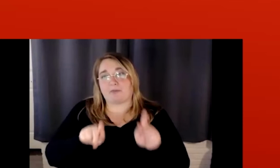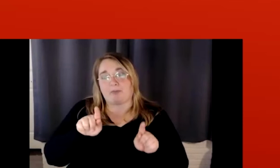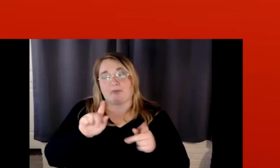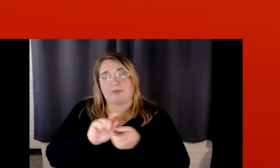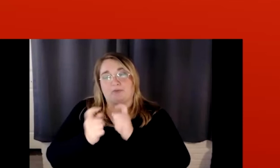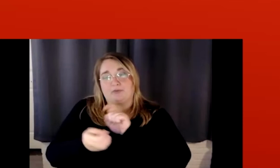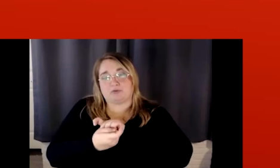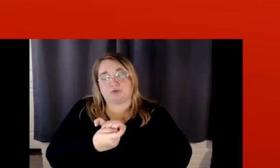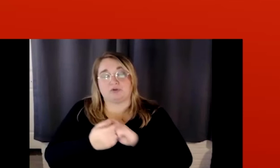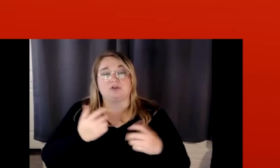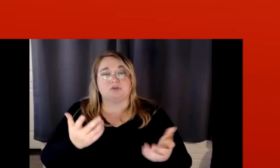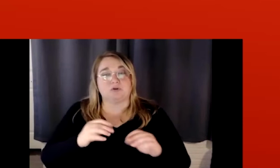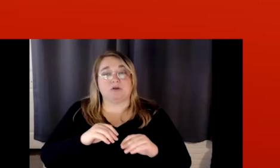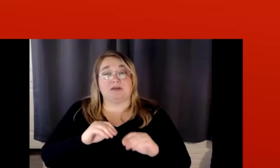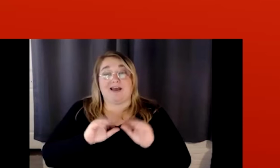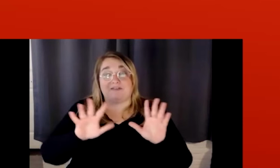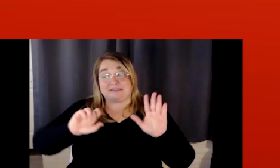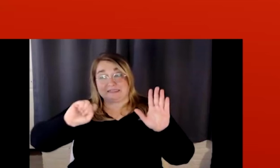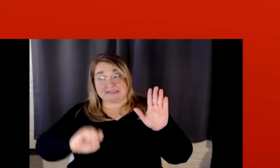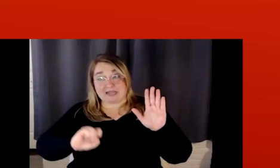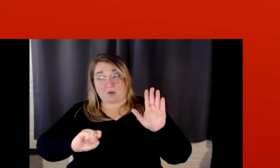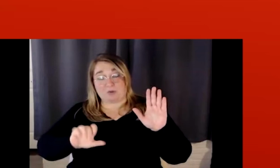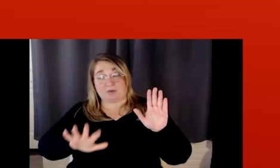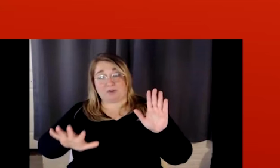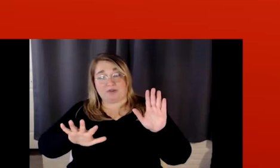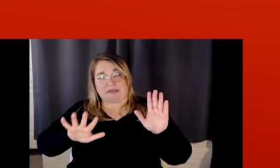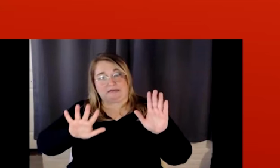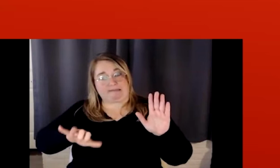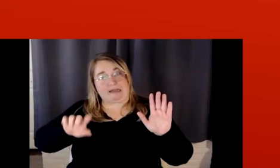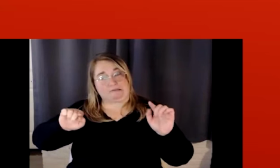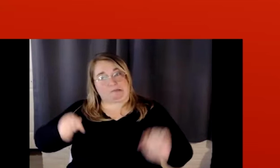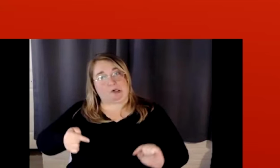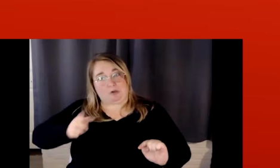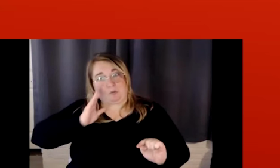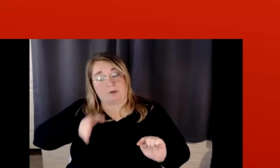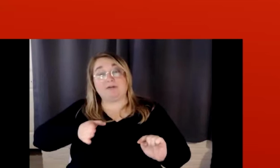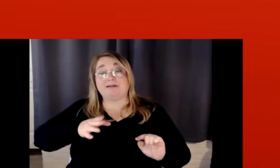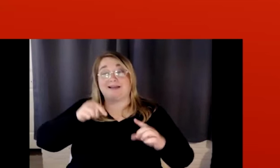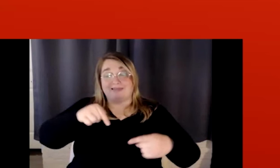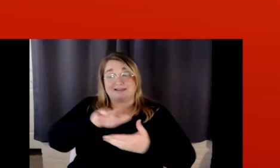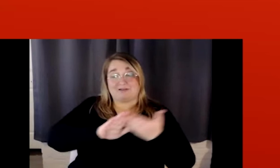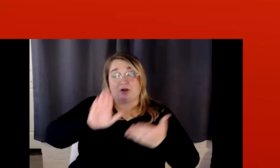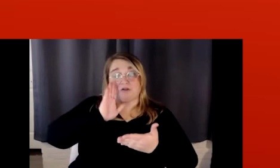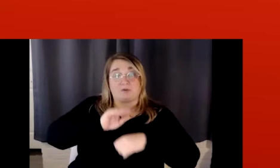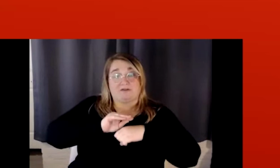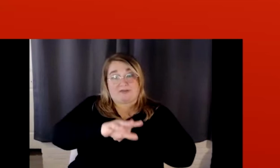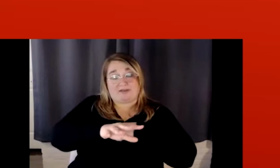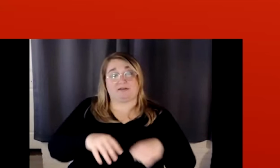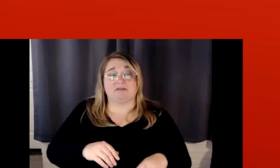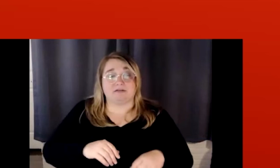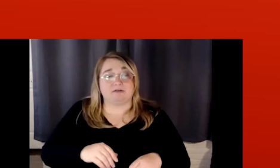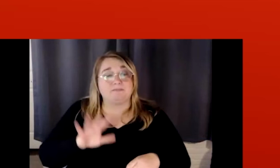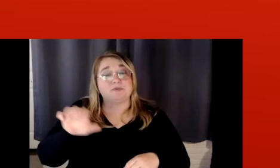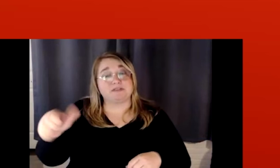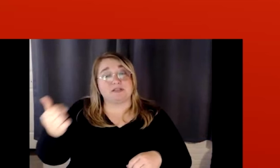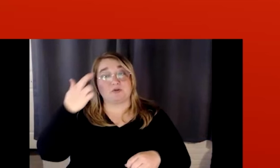So obviously to the south, that's going to hurt. And it's going to affect this college. So that's another reason to be